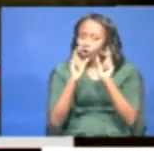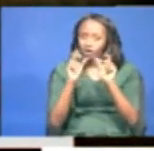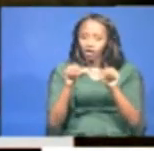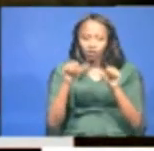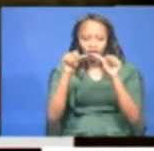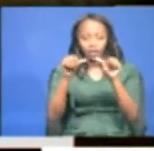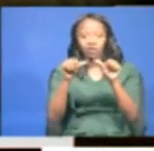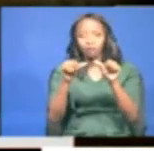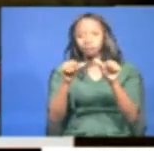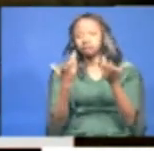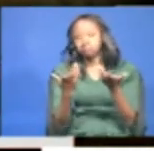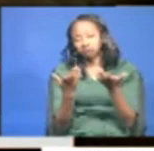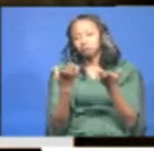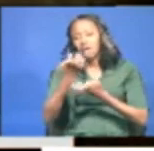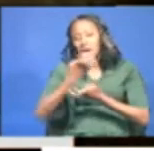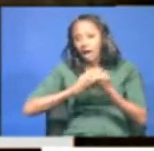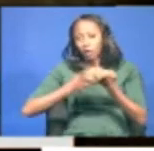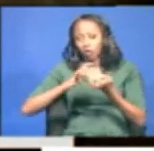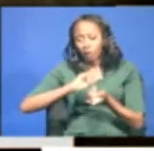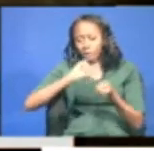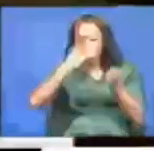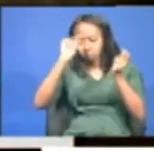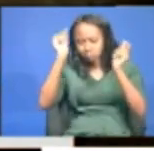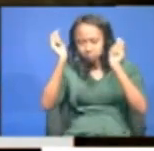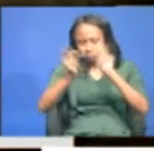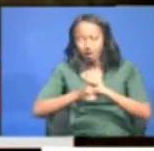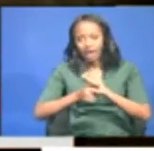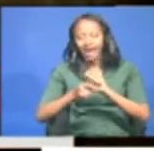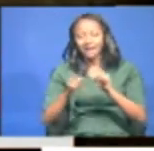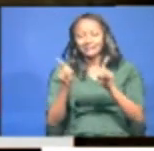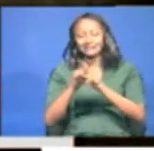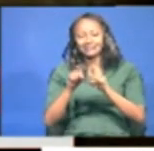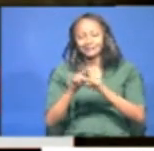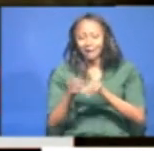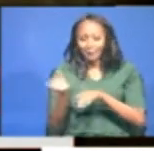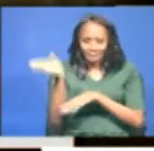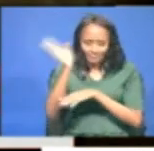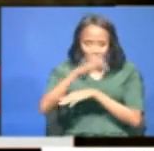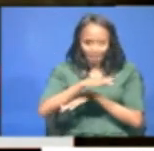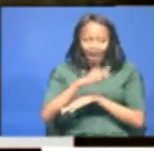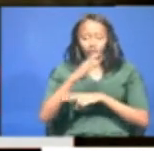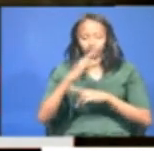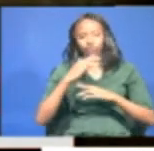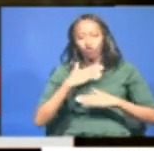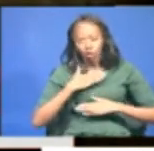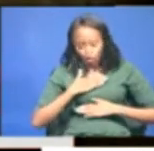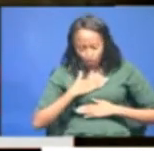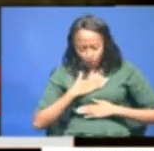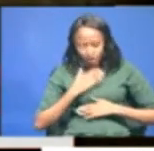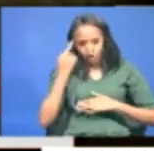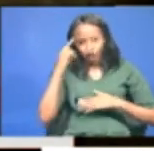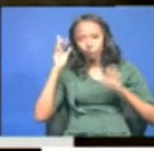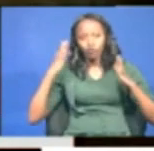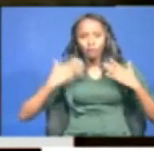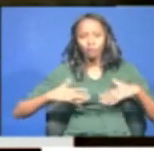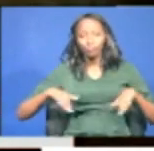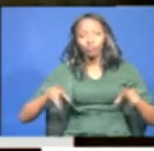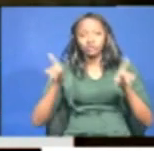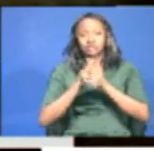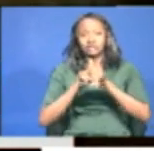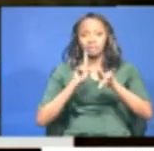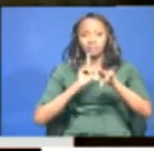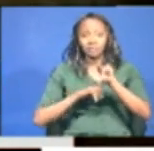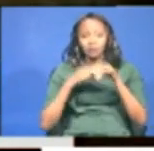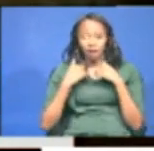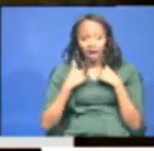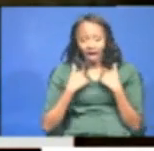economy of this country and restore the dignity of our people. And for that, I ask my family and my